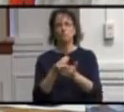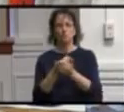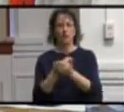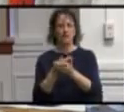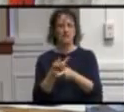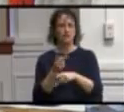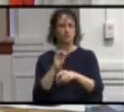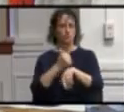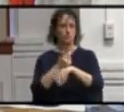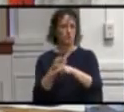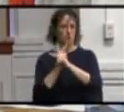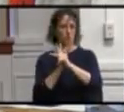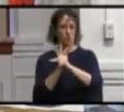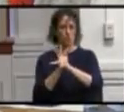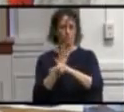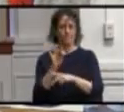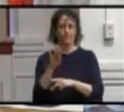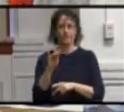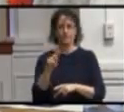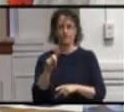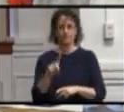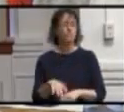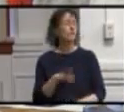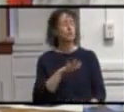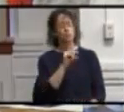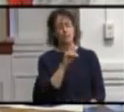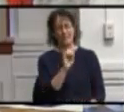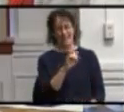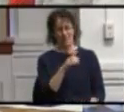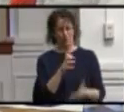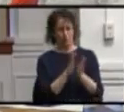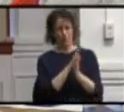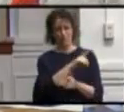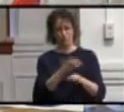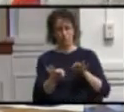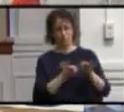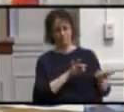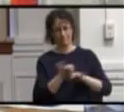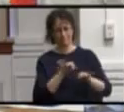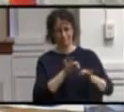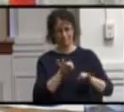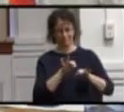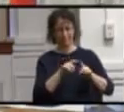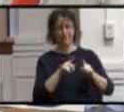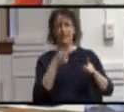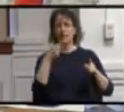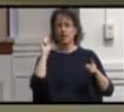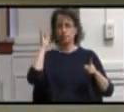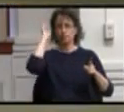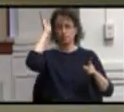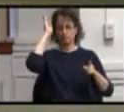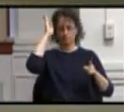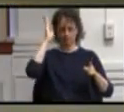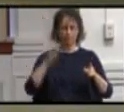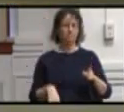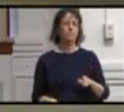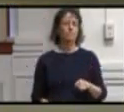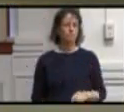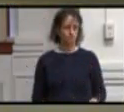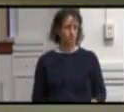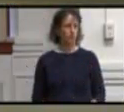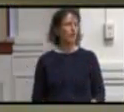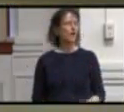briefly to explain the various presentations we had last week and the